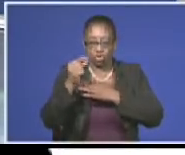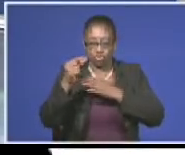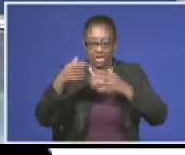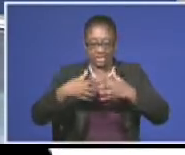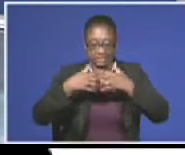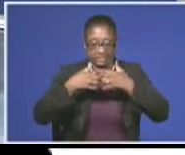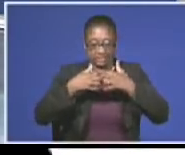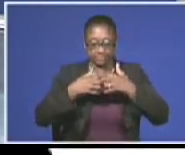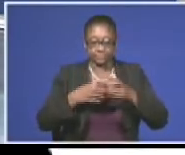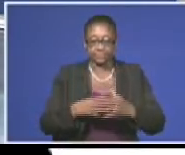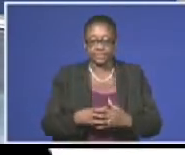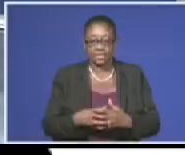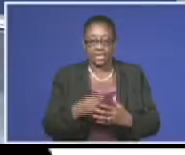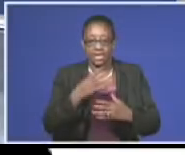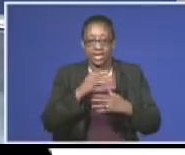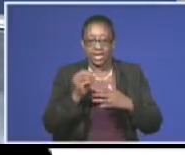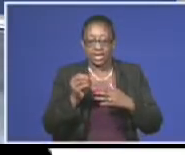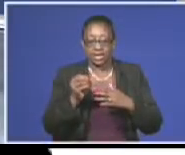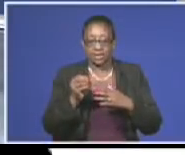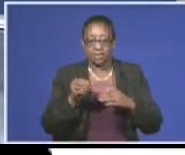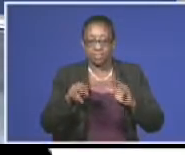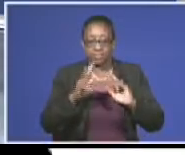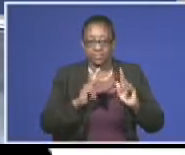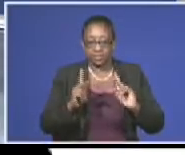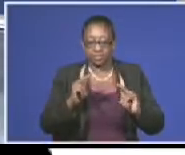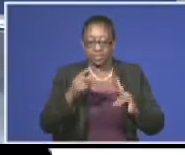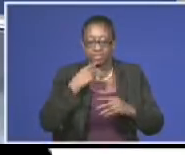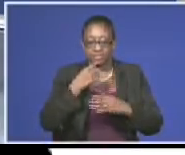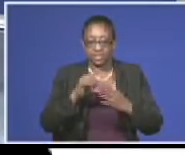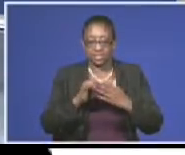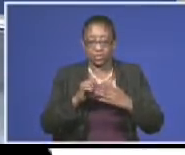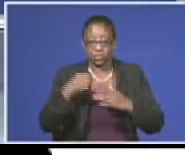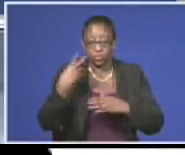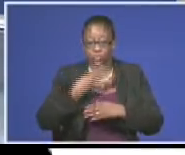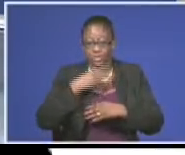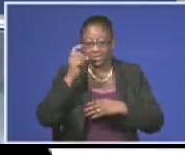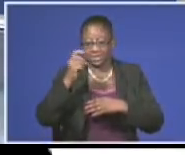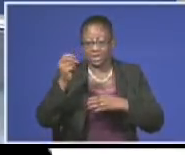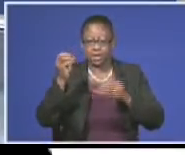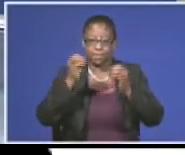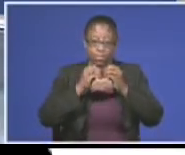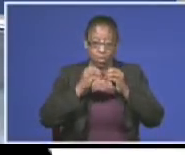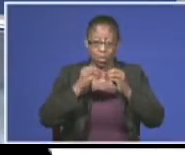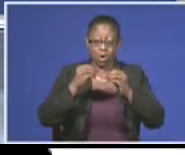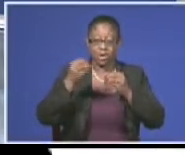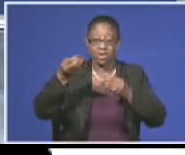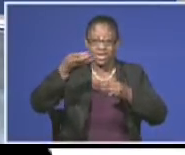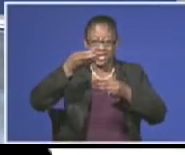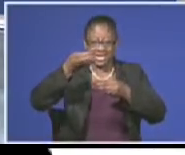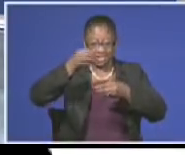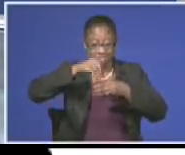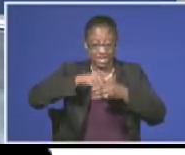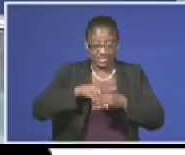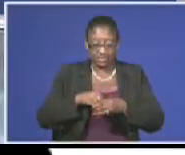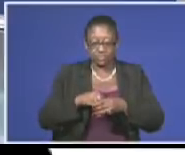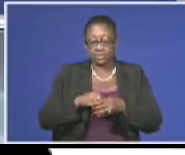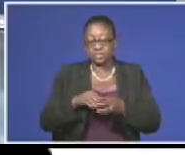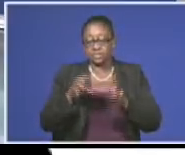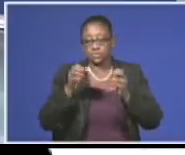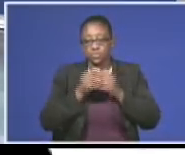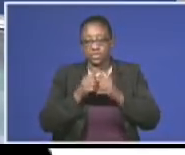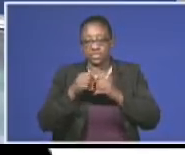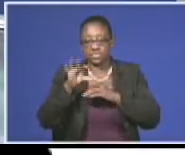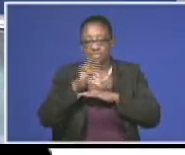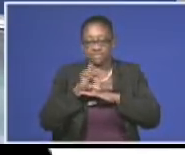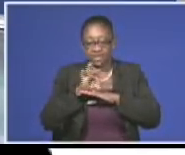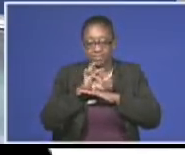to consumers. A company official says it will mean more investment in B.P.L's Family Island facilities and greater reliability of